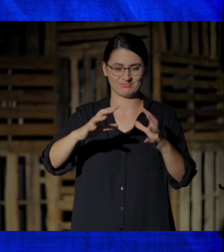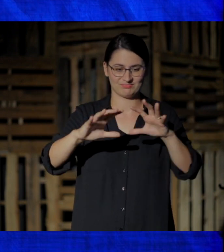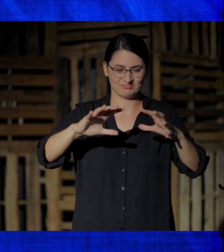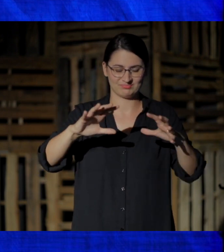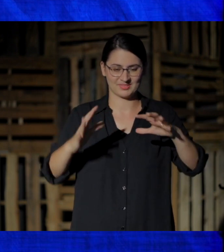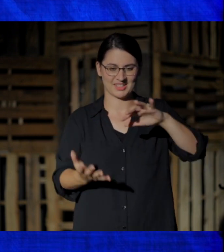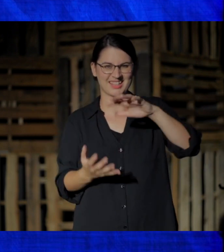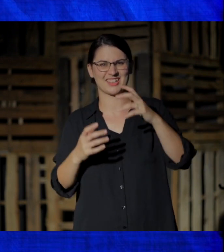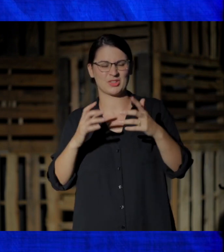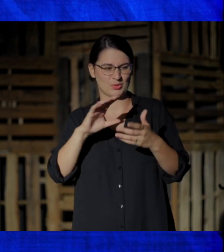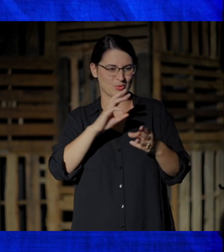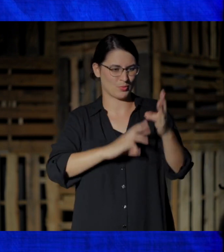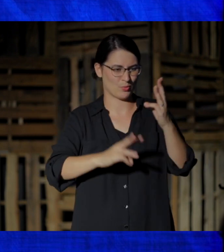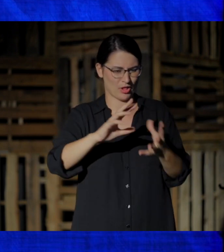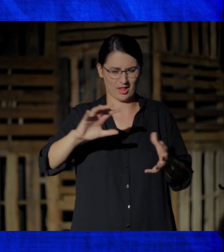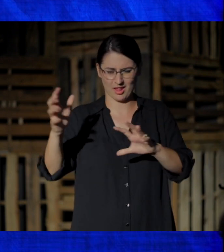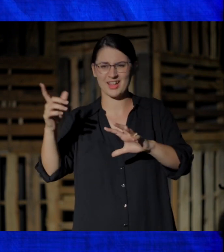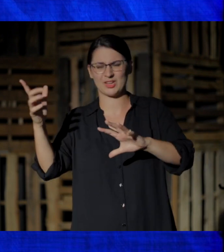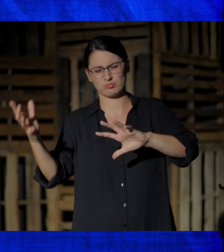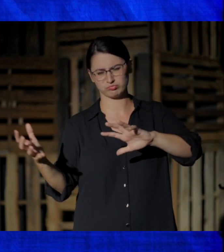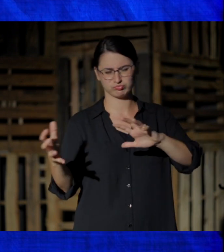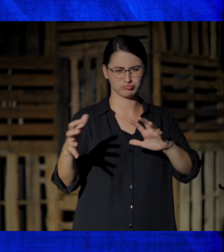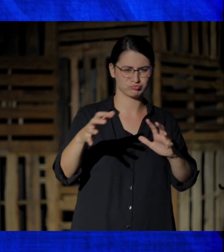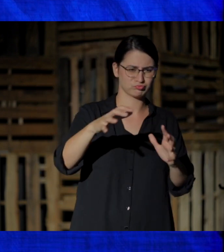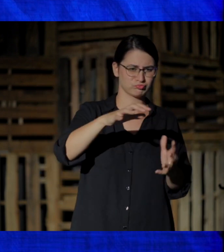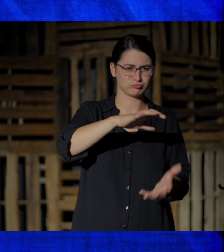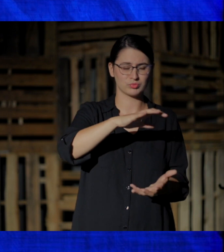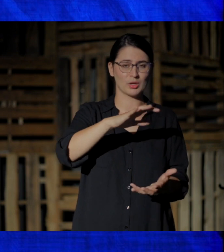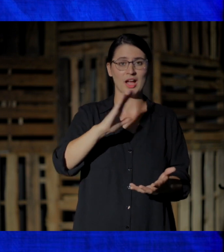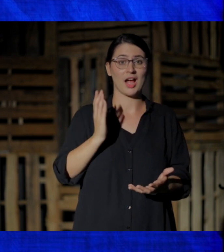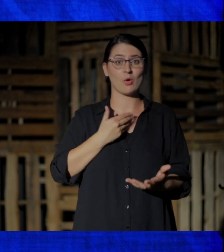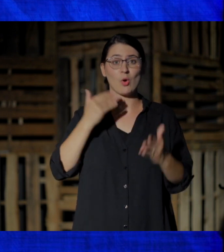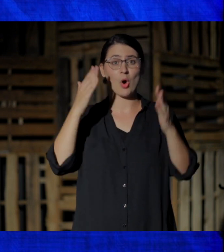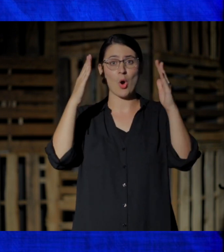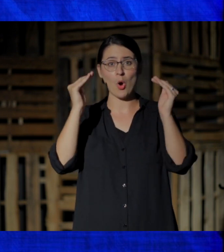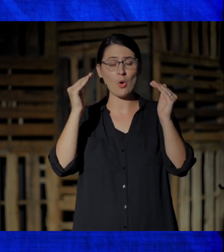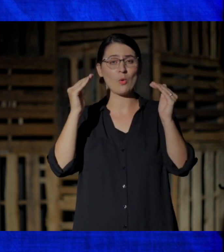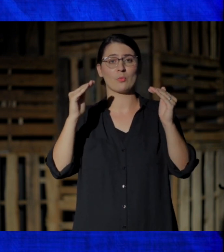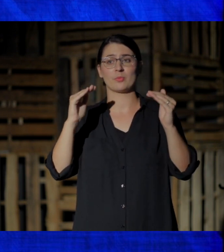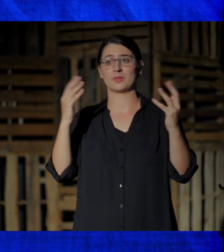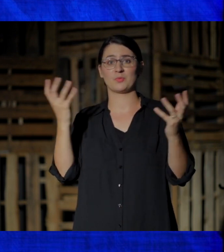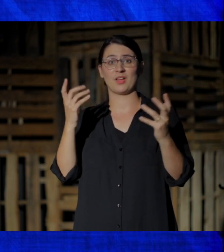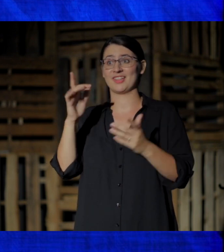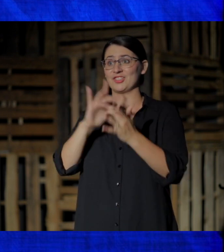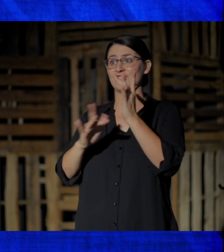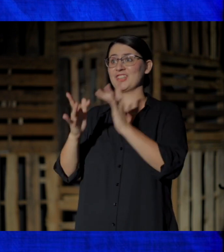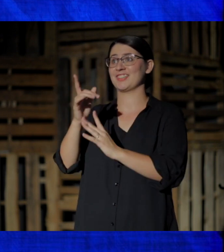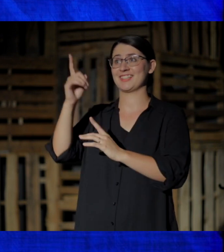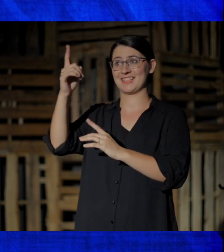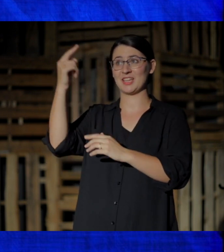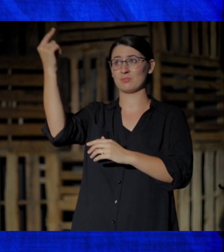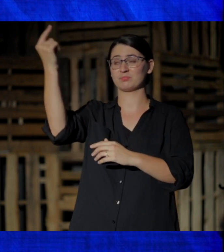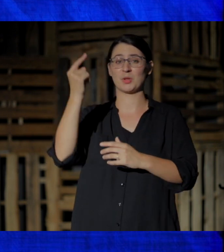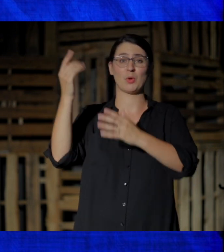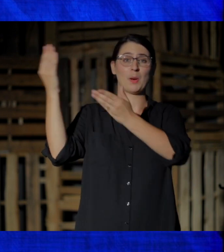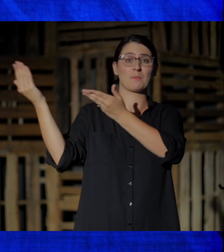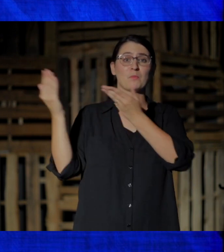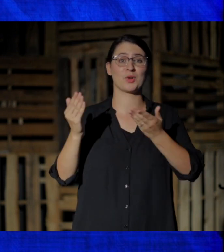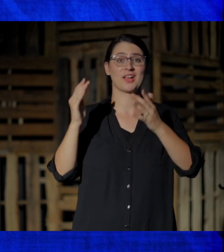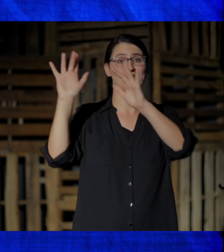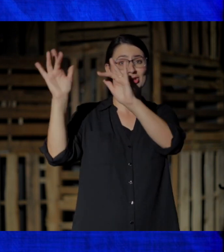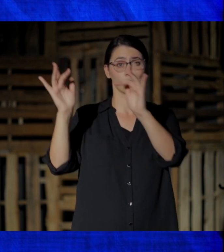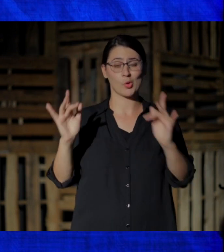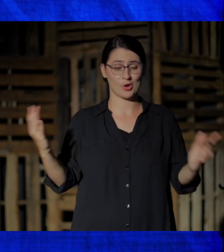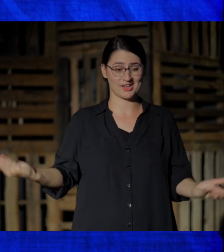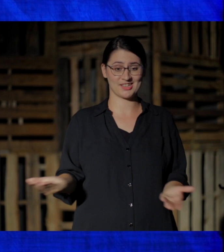foreign planet. Our hope is the Jesus who splits the sky and brings his glory to this earth. That's our